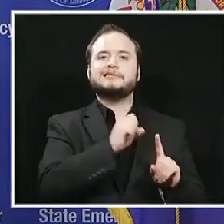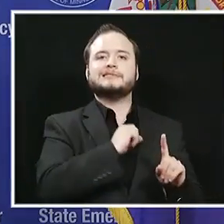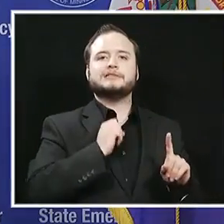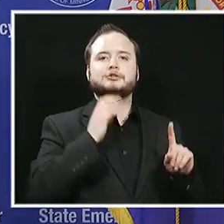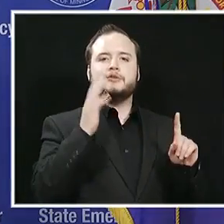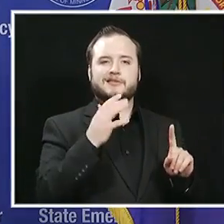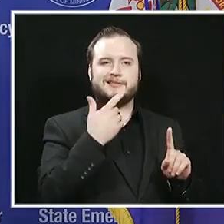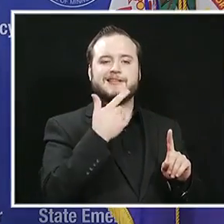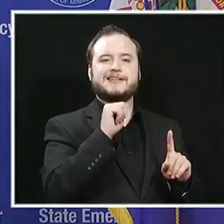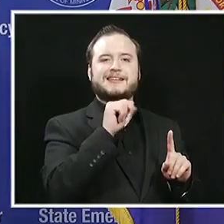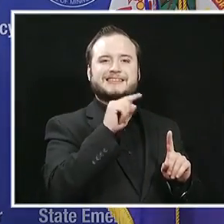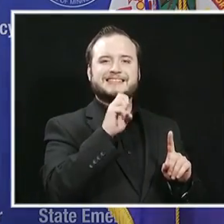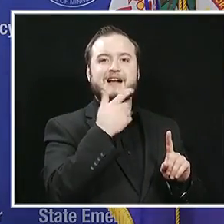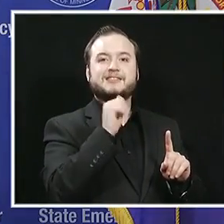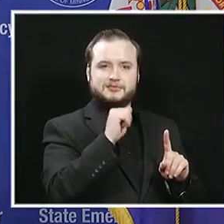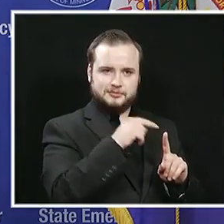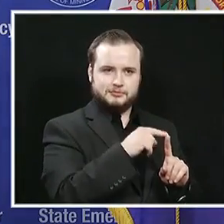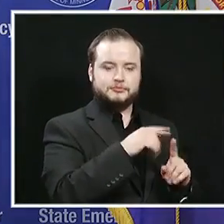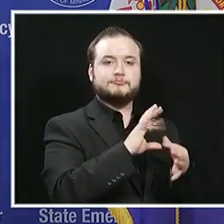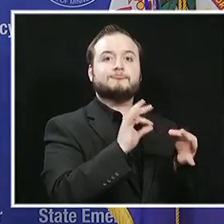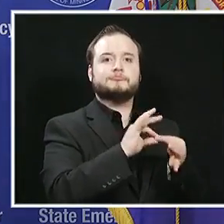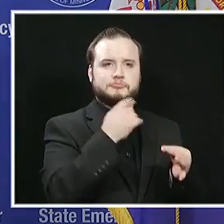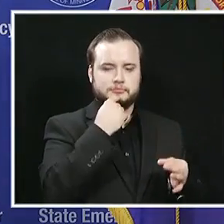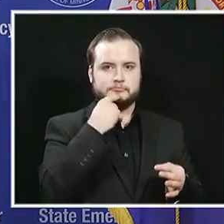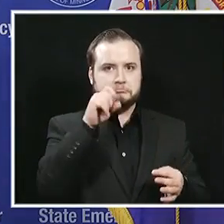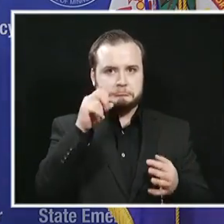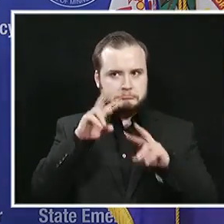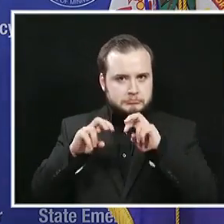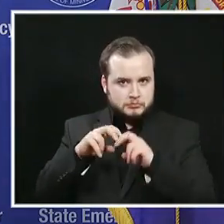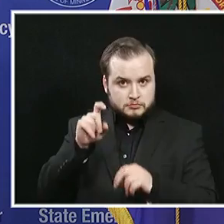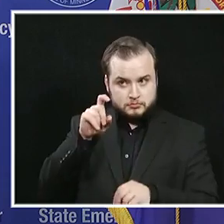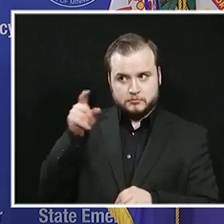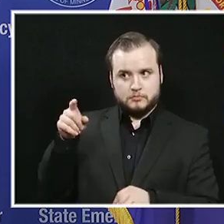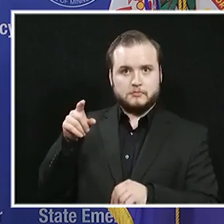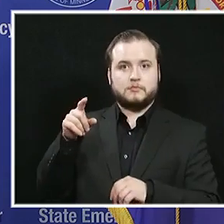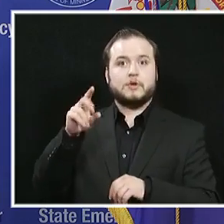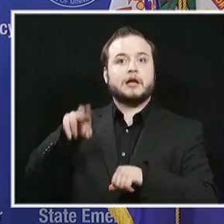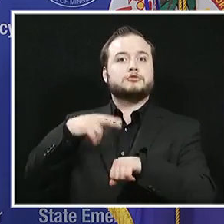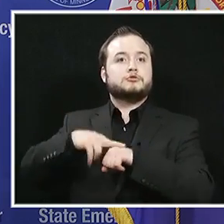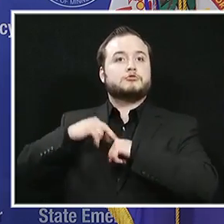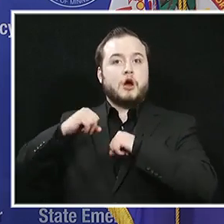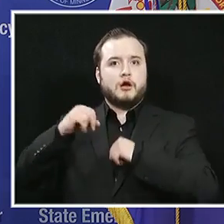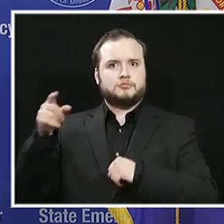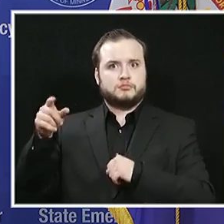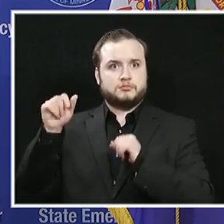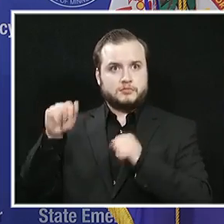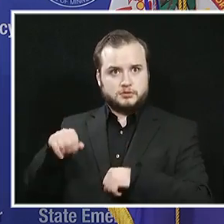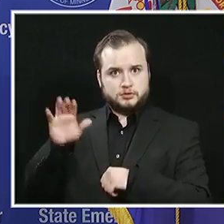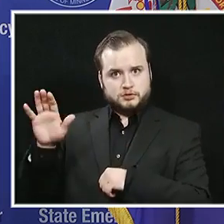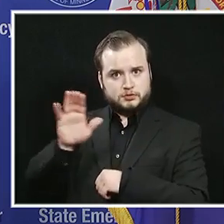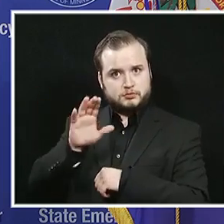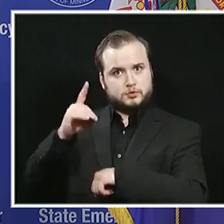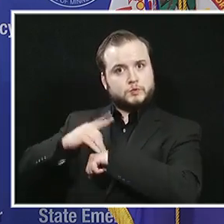have explored that. One of the issues is what are you going to use them for? One of the issues on this humane depopulation